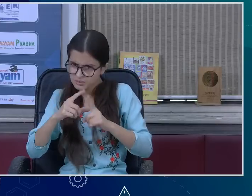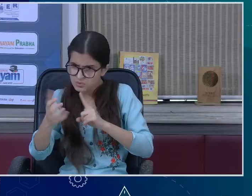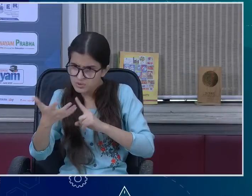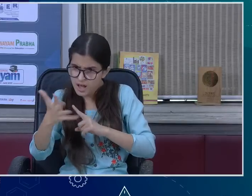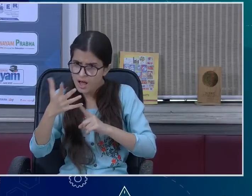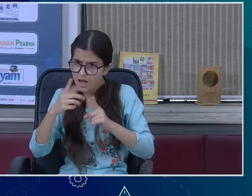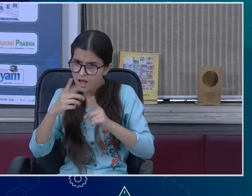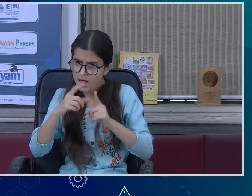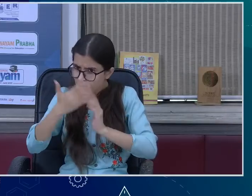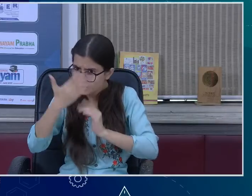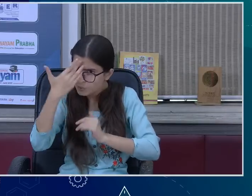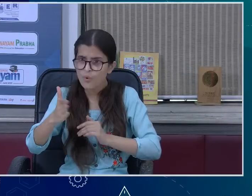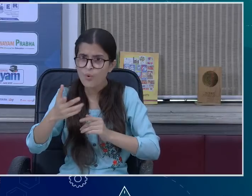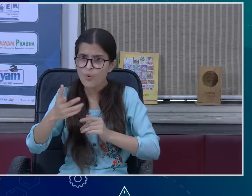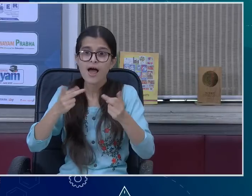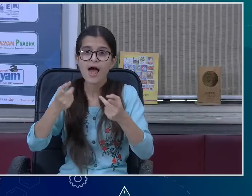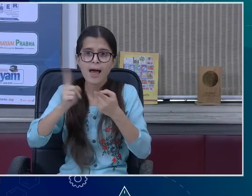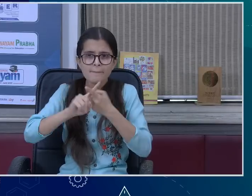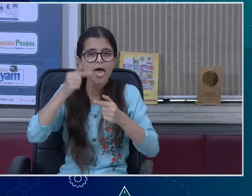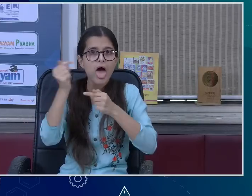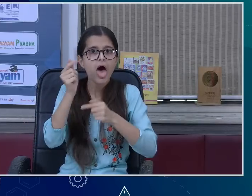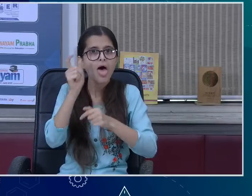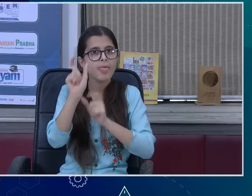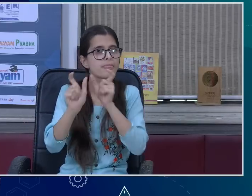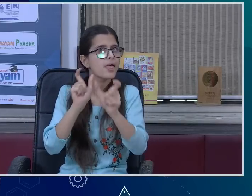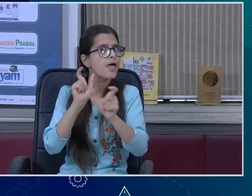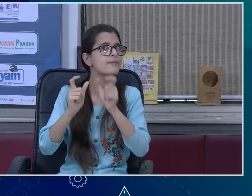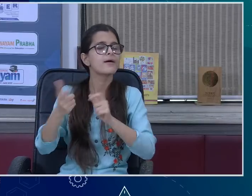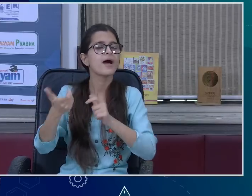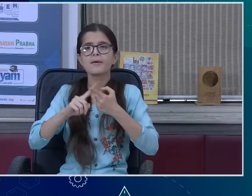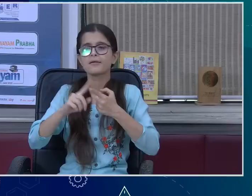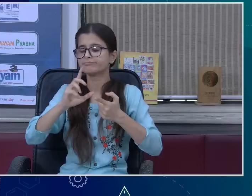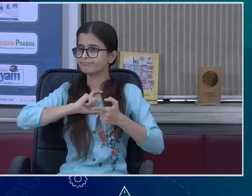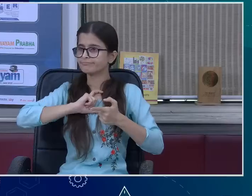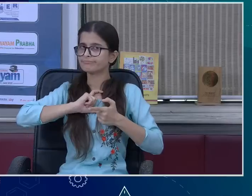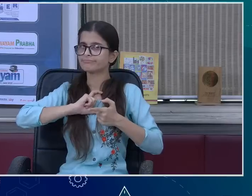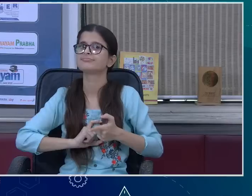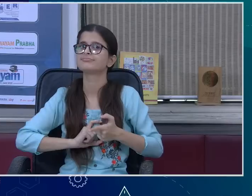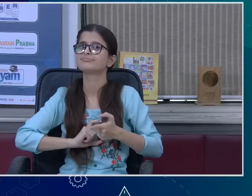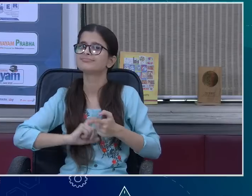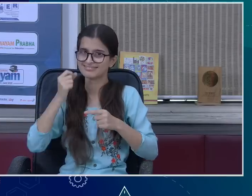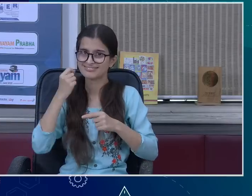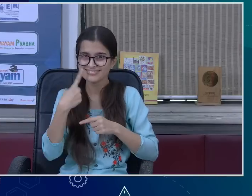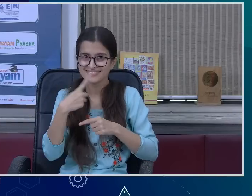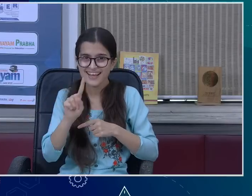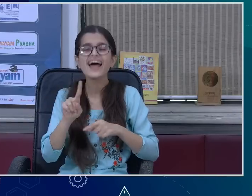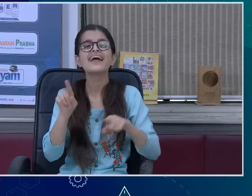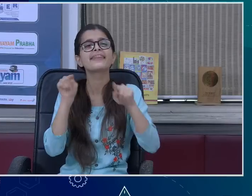it and so on, that actually that empathy circle really would work. And